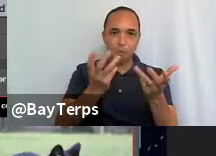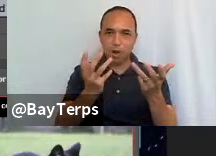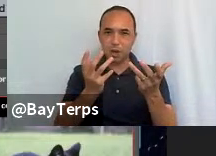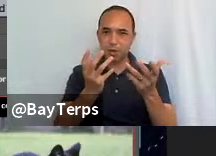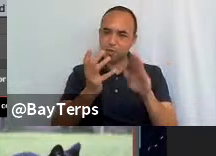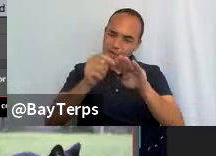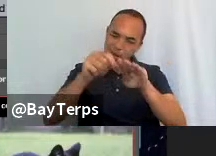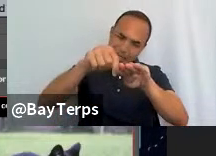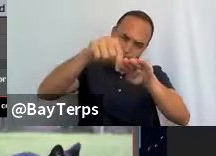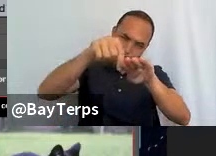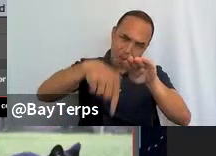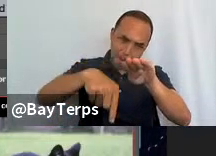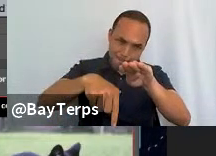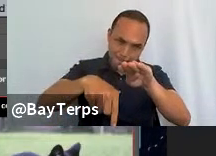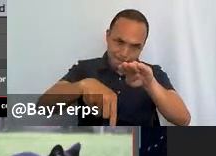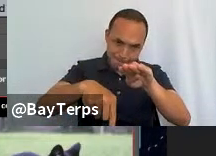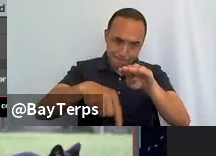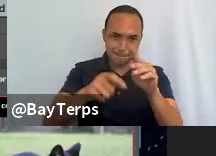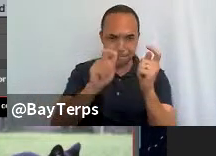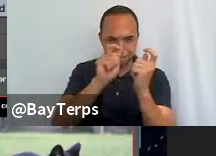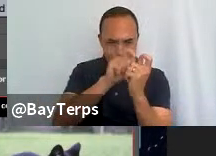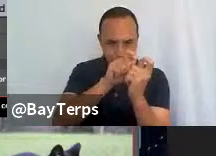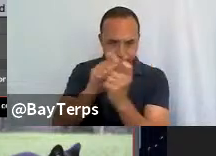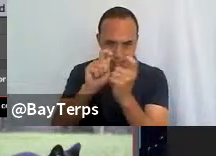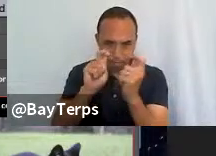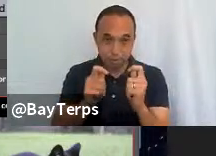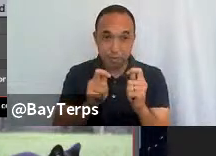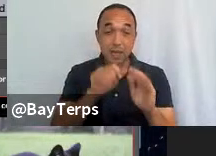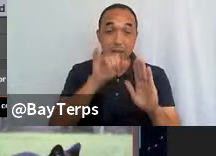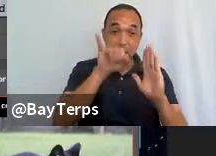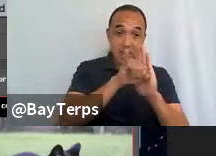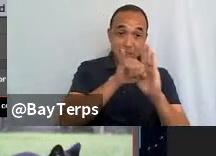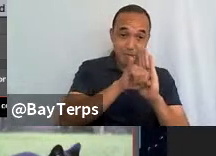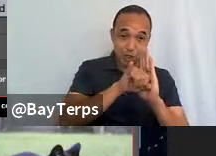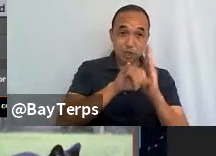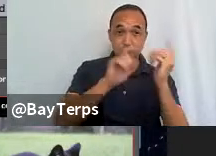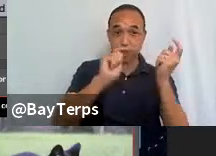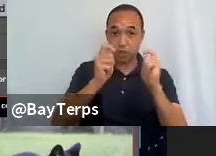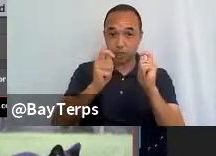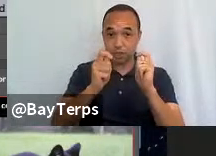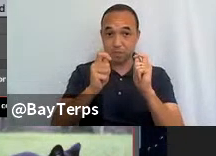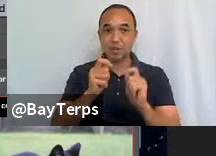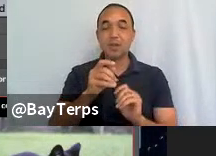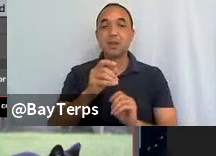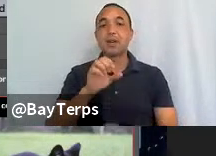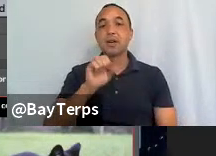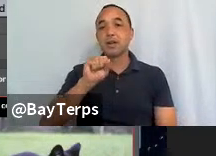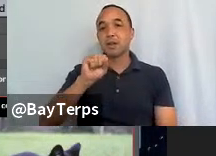deep into it is image adjustment selective color.